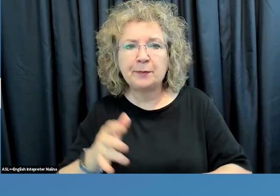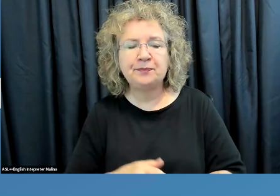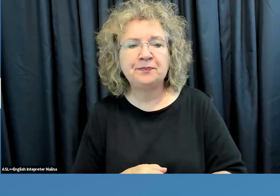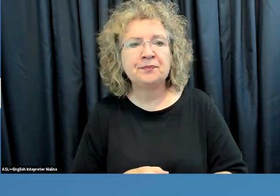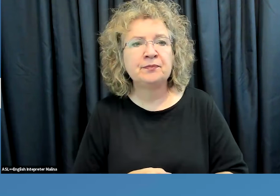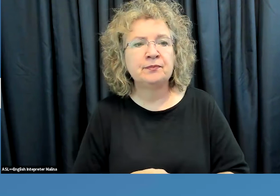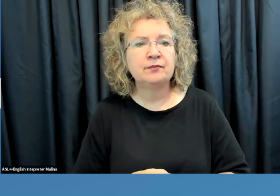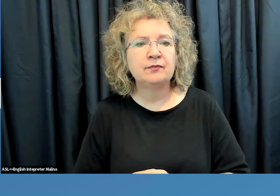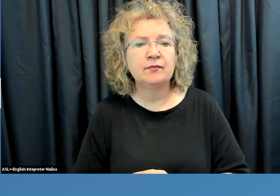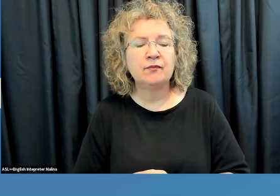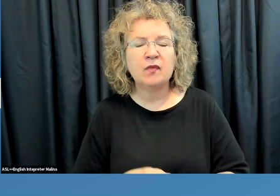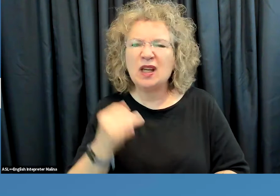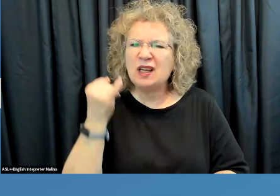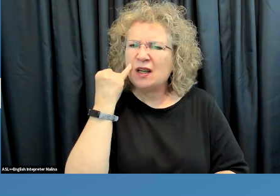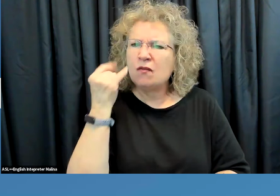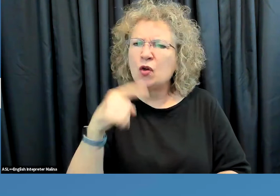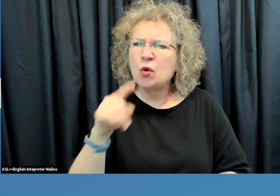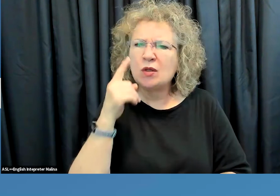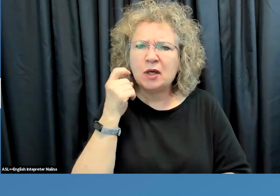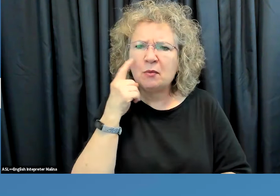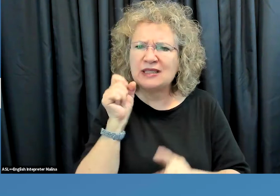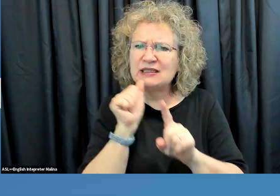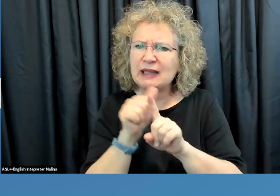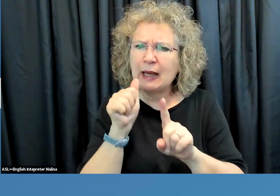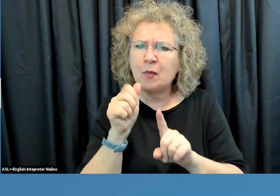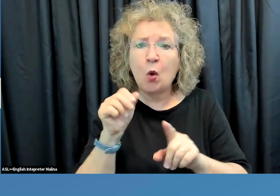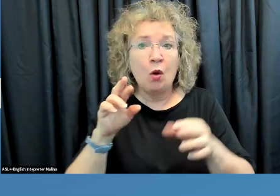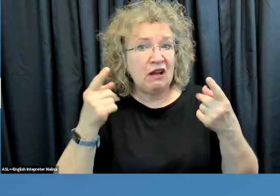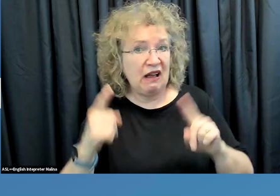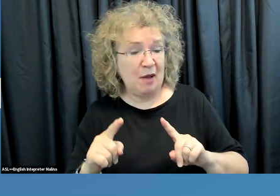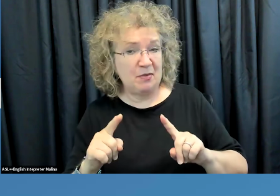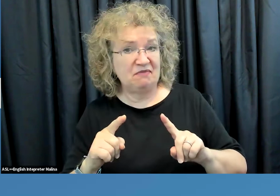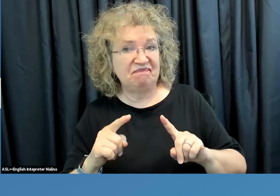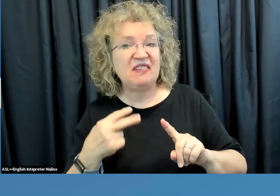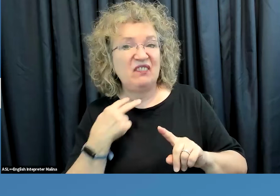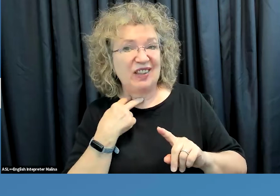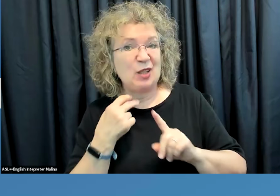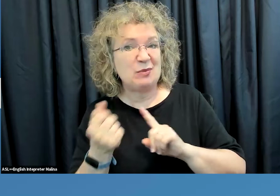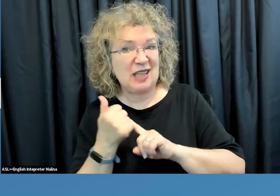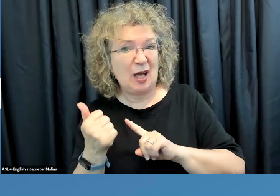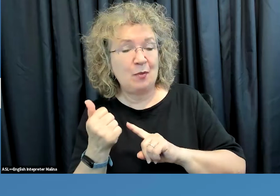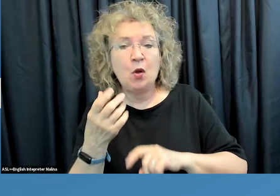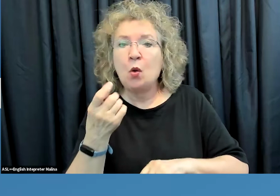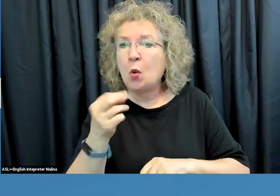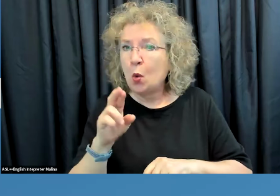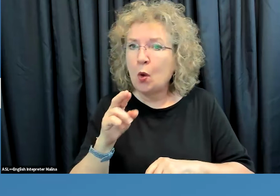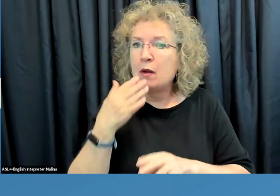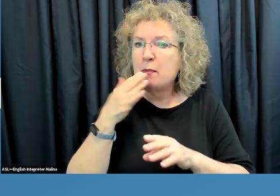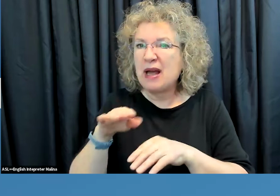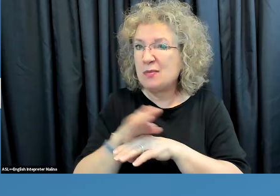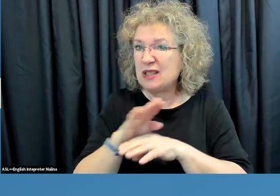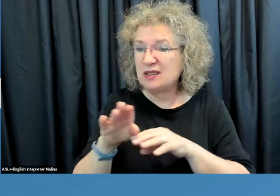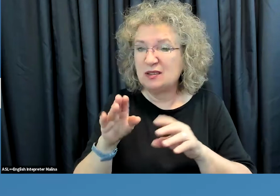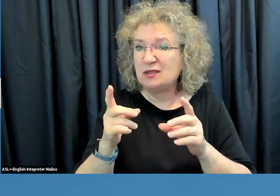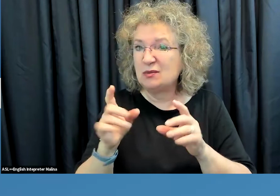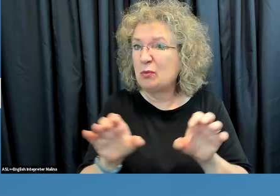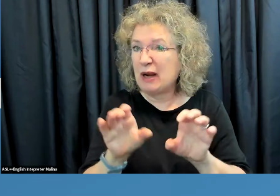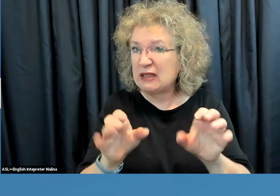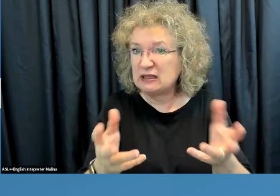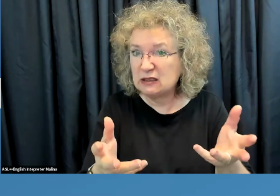If you do suspect scams or you're a victim of a scam or a bad business practice, it's important